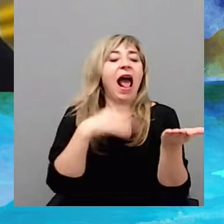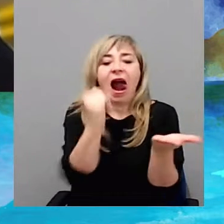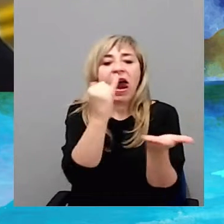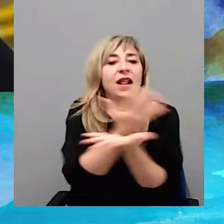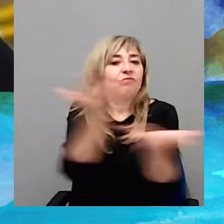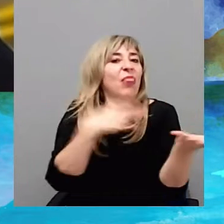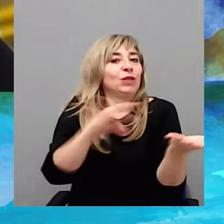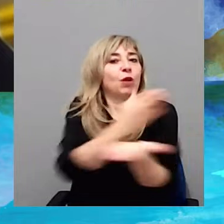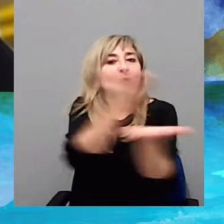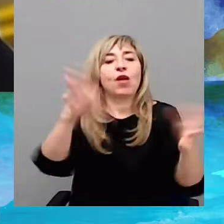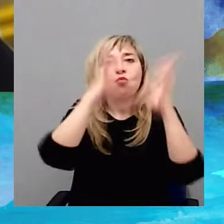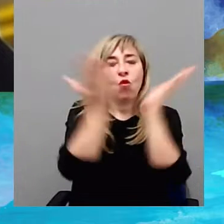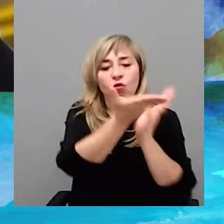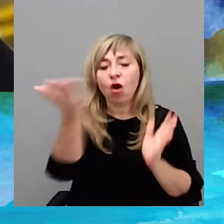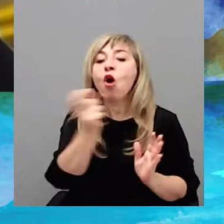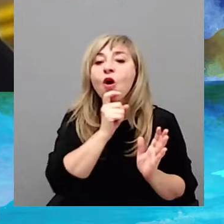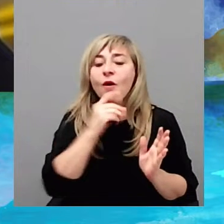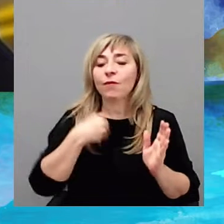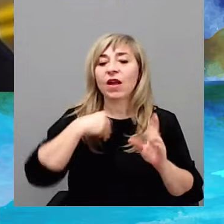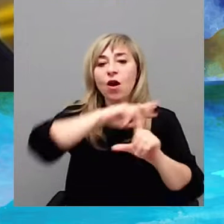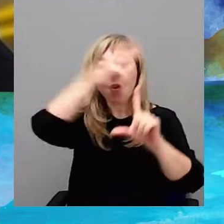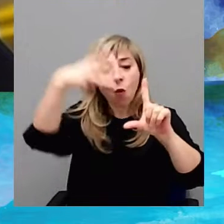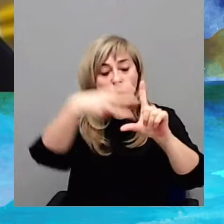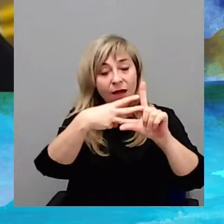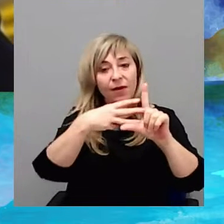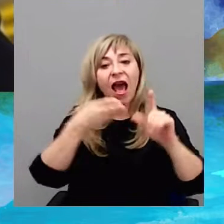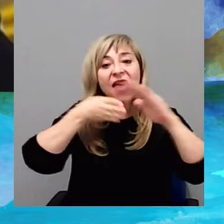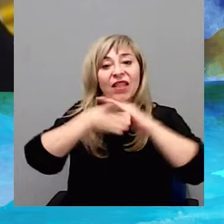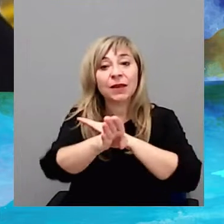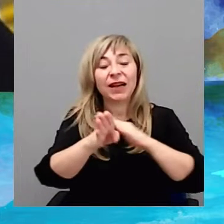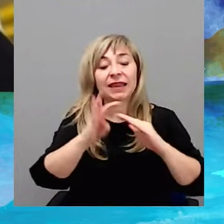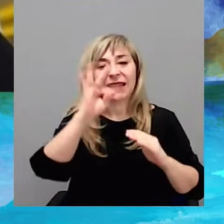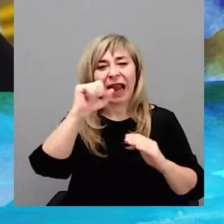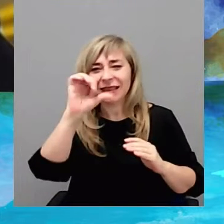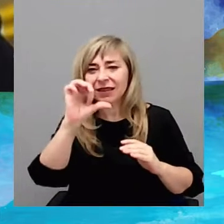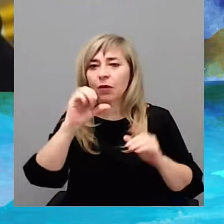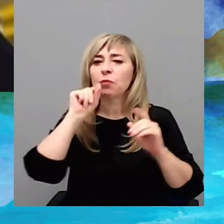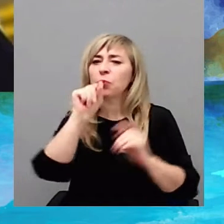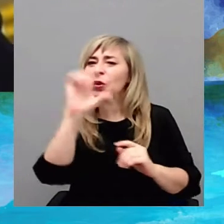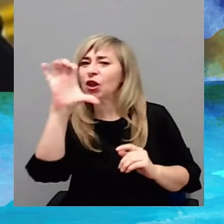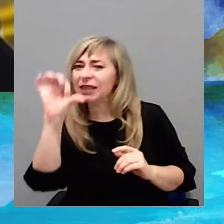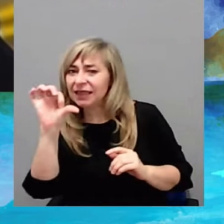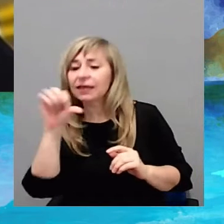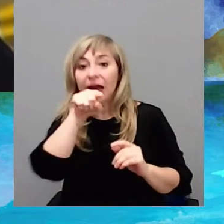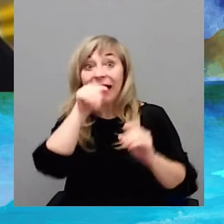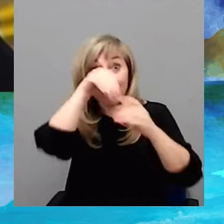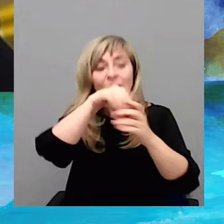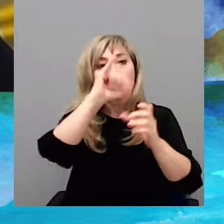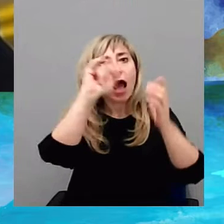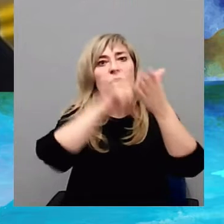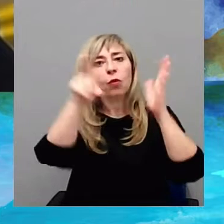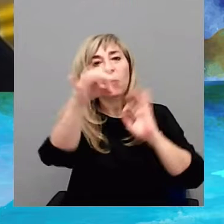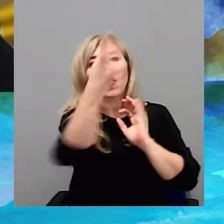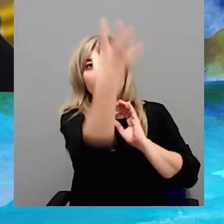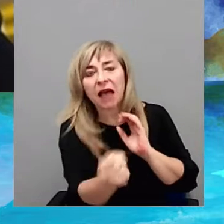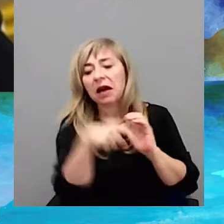of these designs can be downloaded through the accessibility section of our webpage, and today we're going to talk